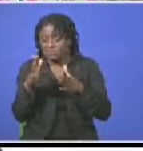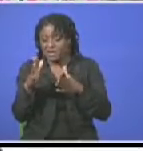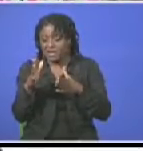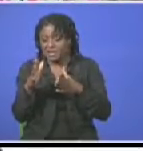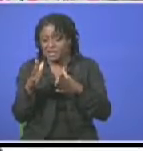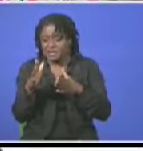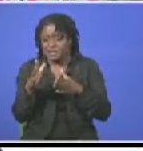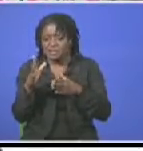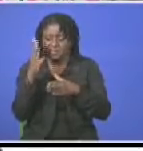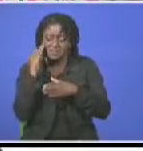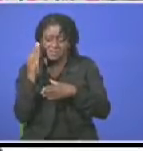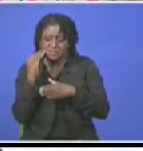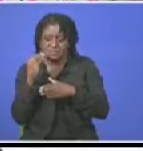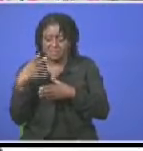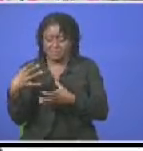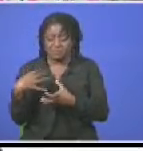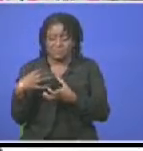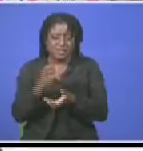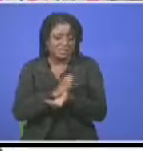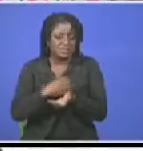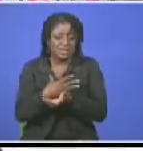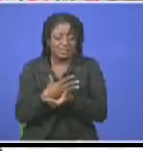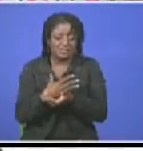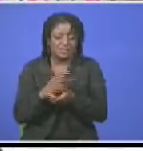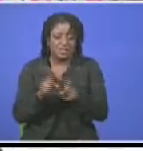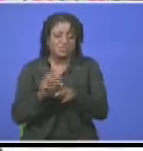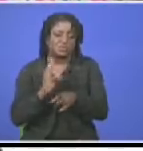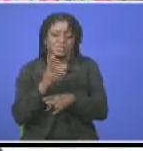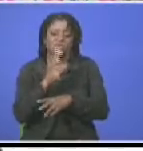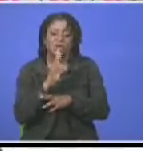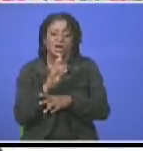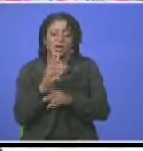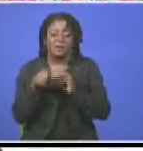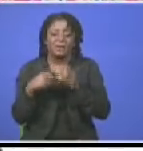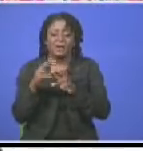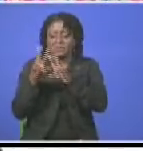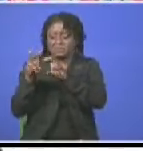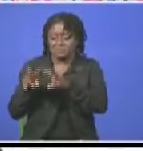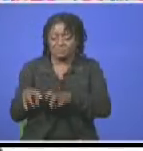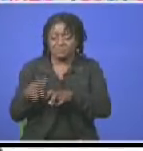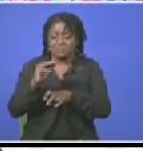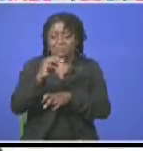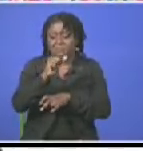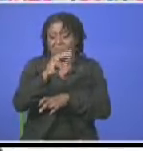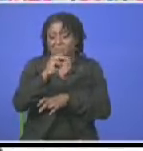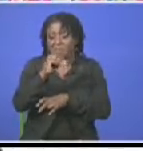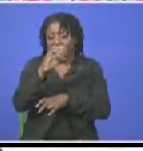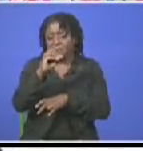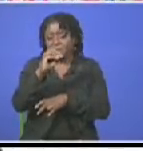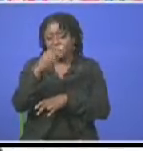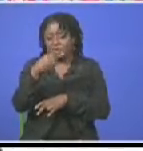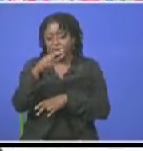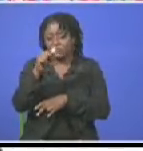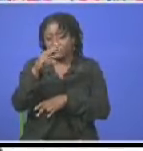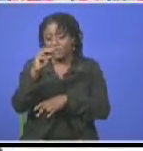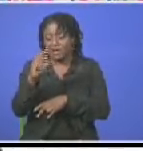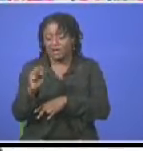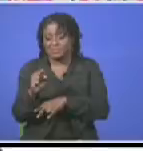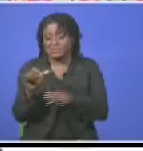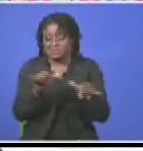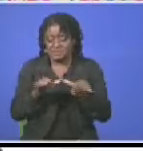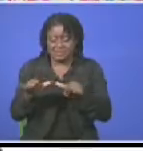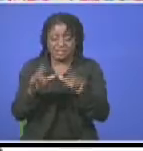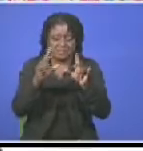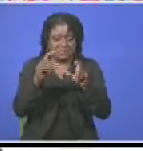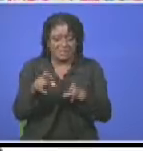dealing with breast cancer. As we talk about mammograms, the standard test for any abnormality in the breast, how